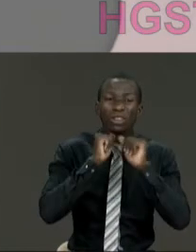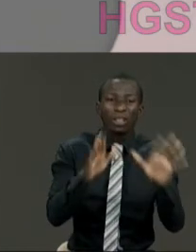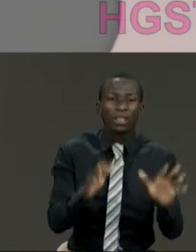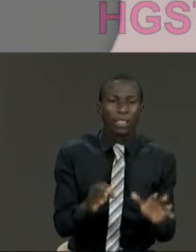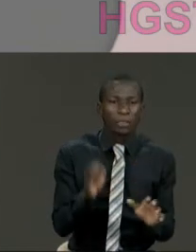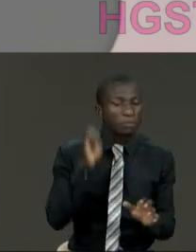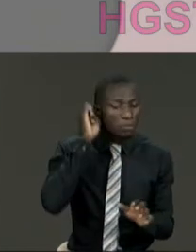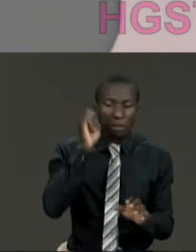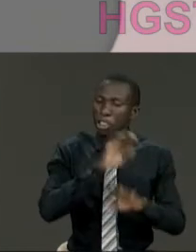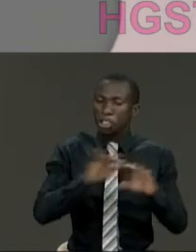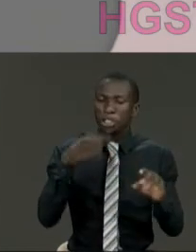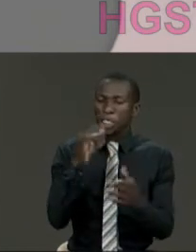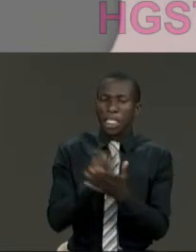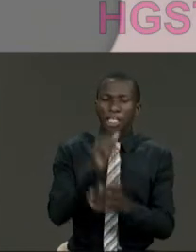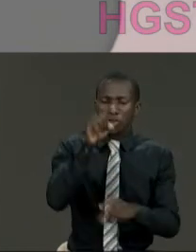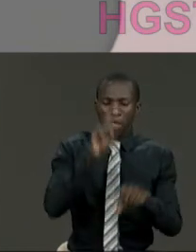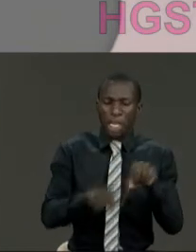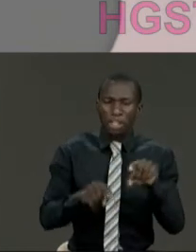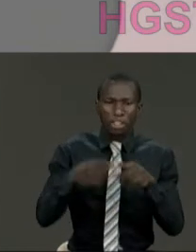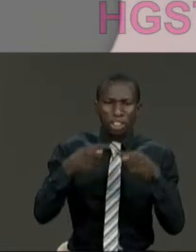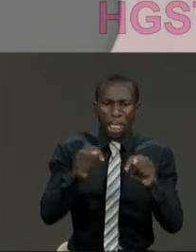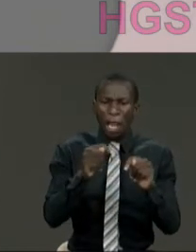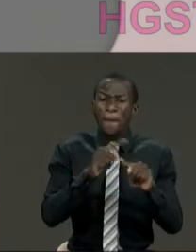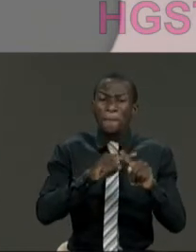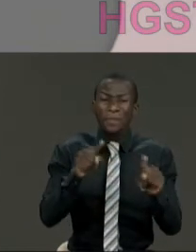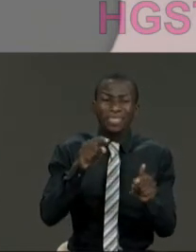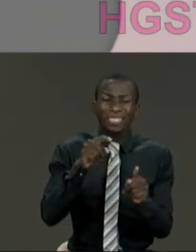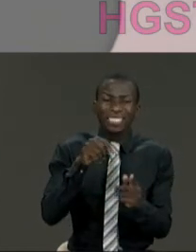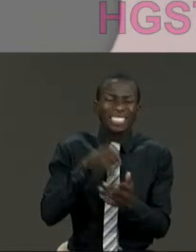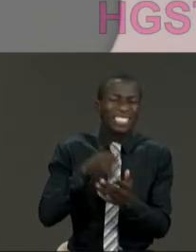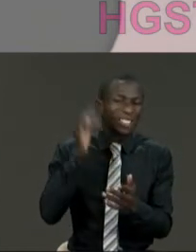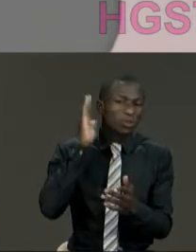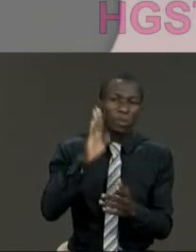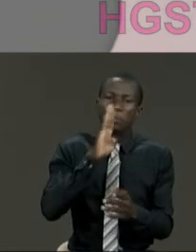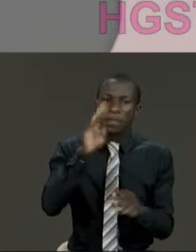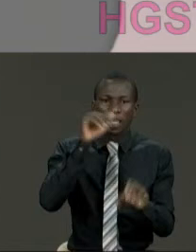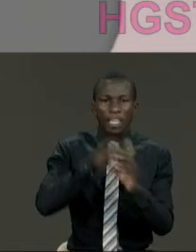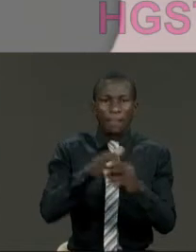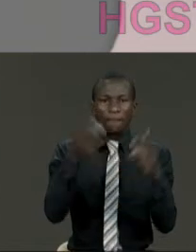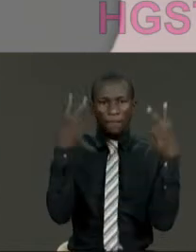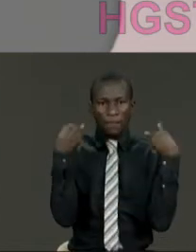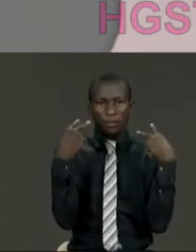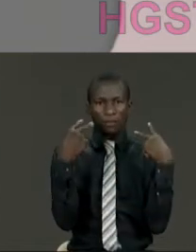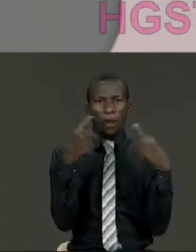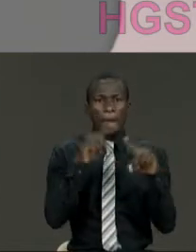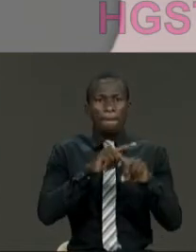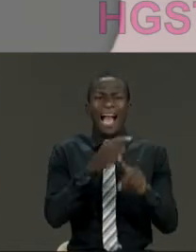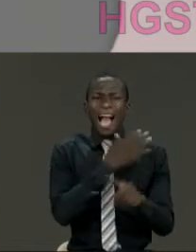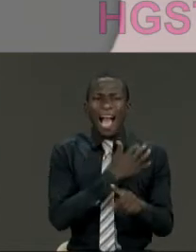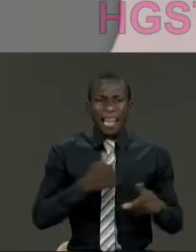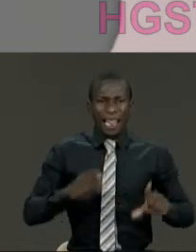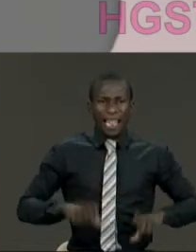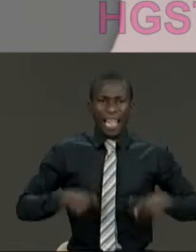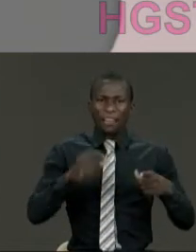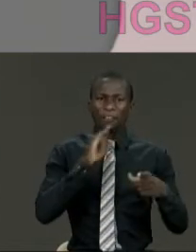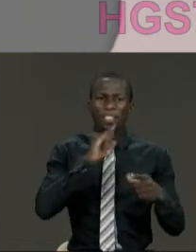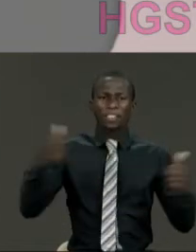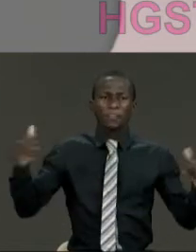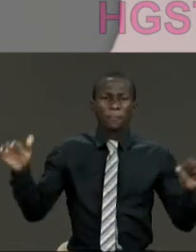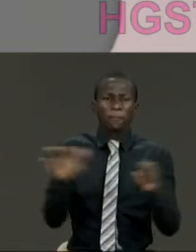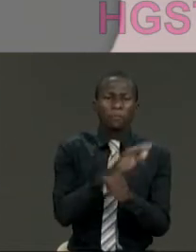try or make an effort, but will be an effort in futility. And life is full of challenges,